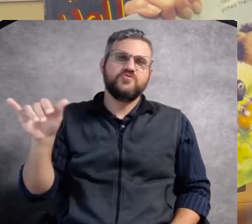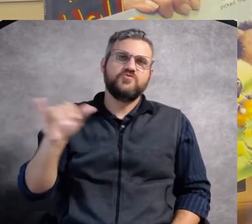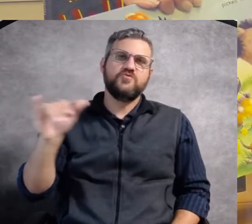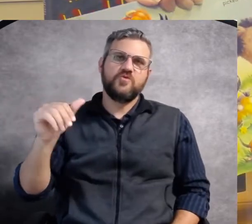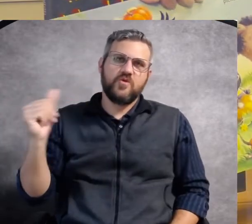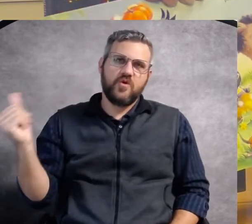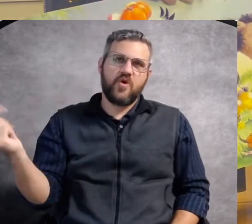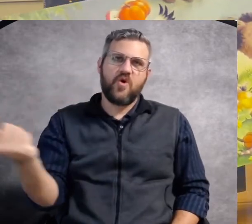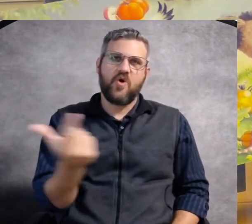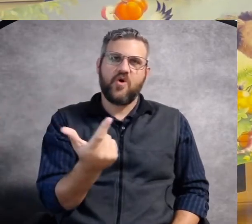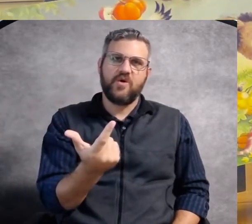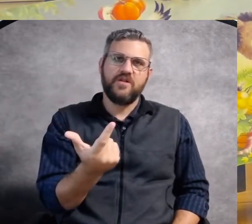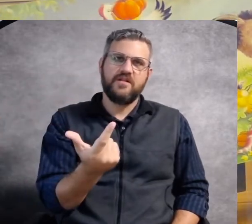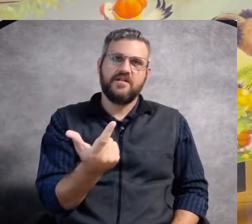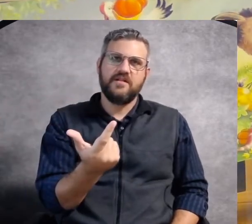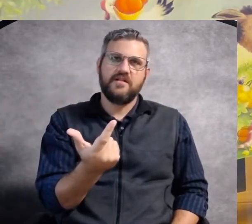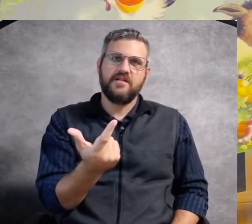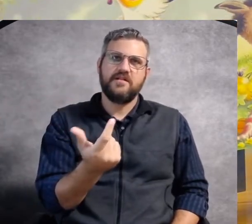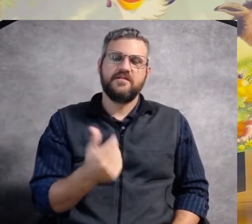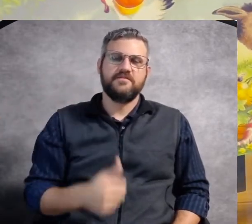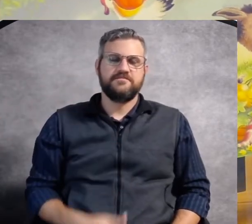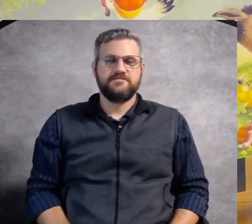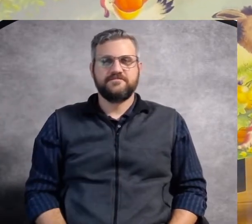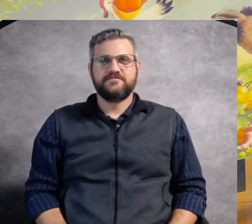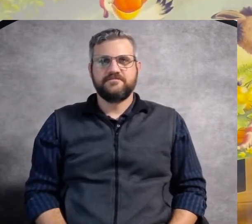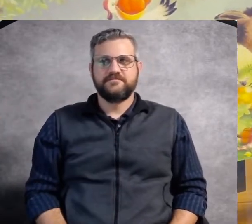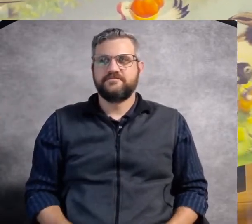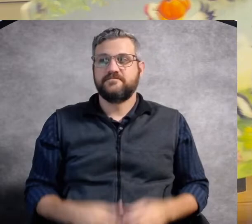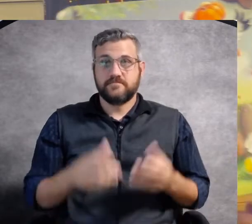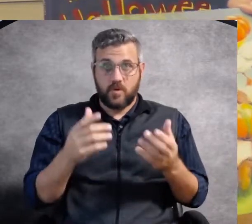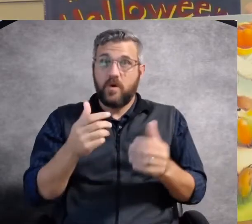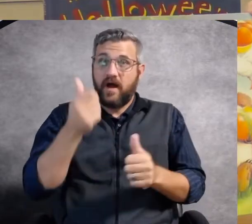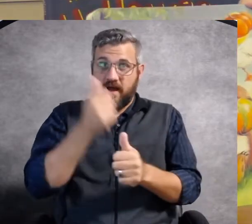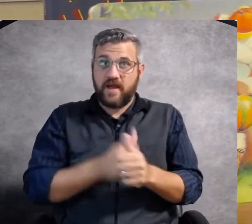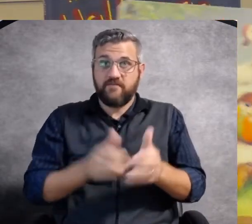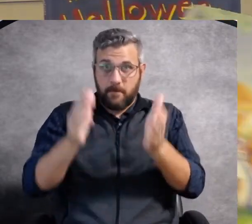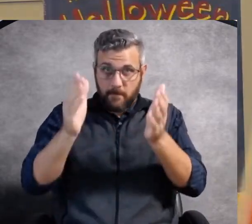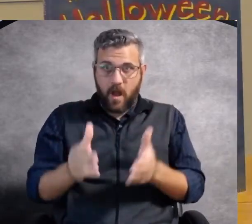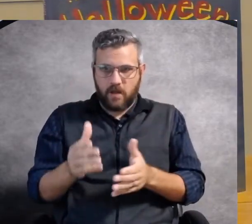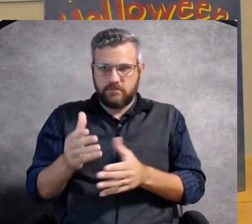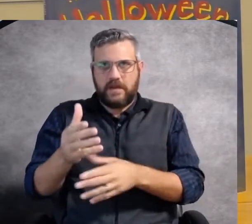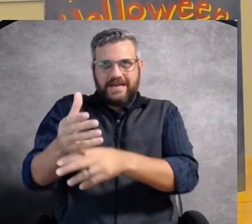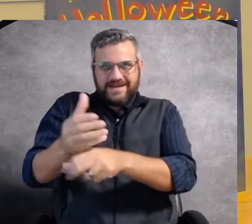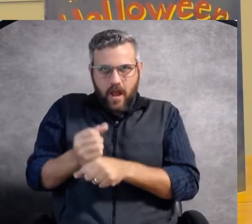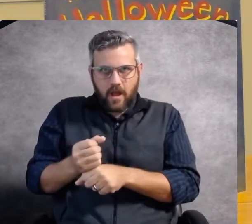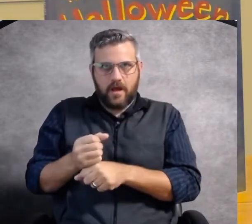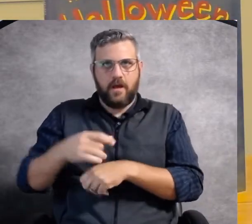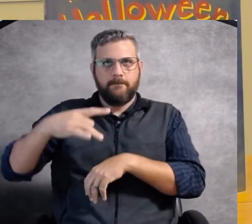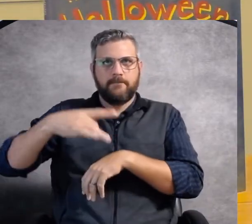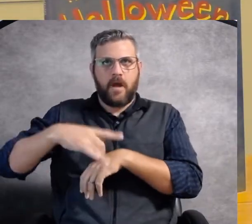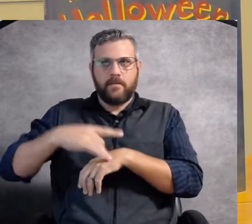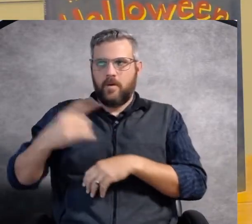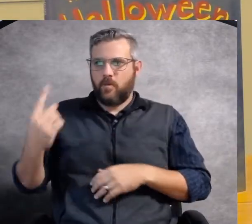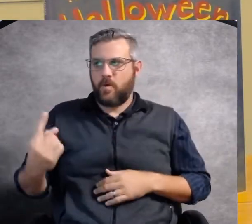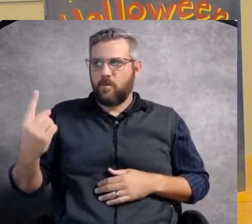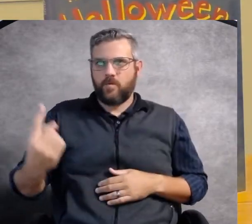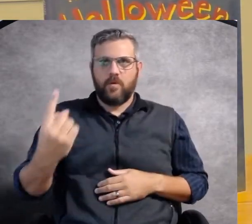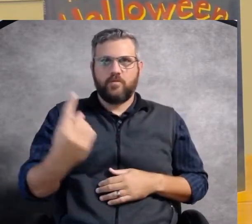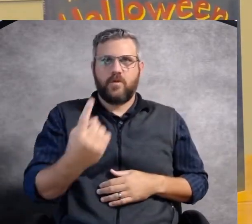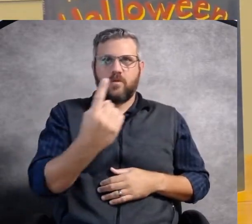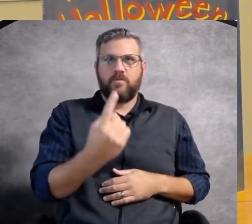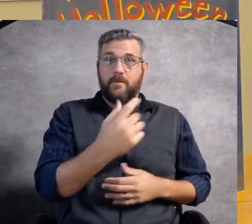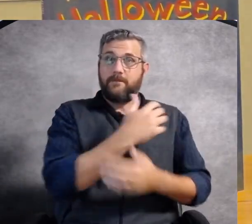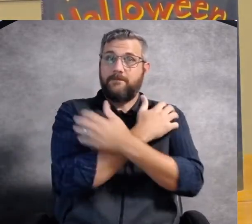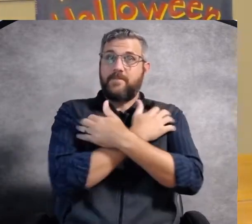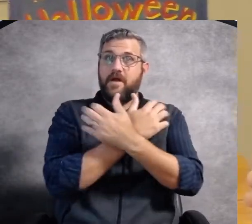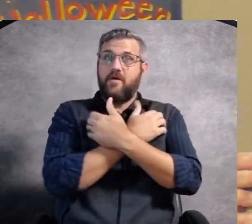your friends all picked theirs too. So everybody got their own pumpkin.